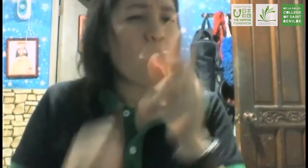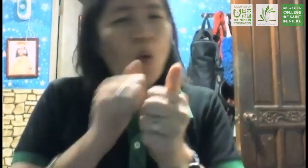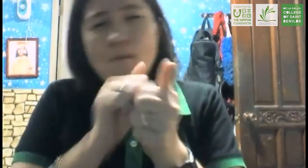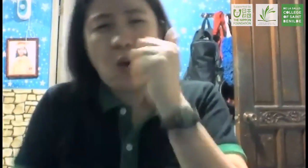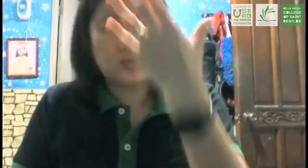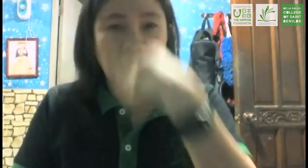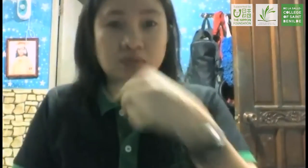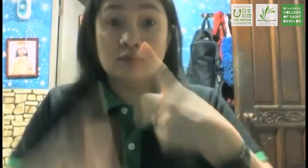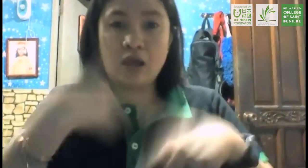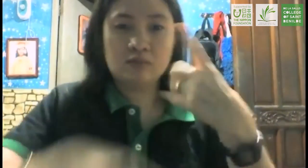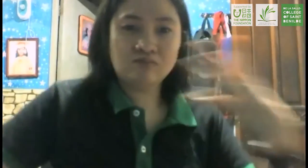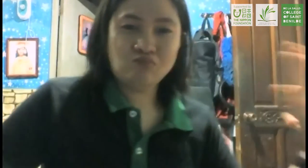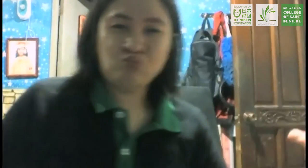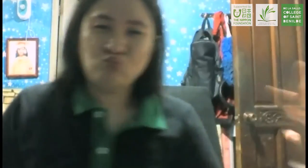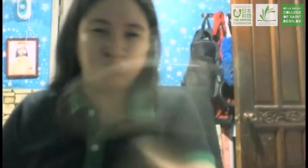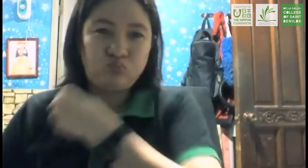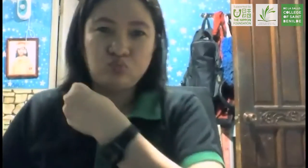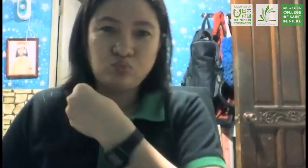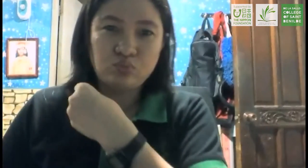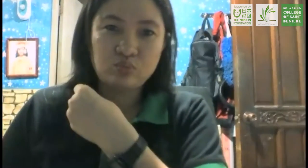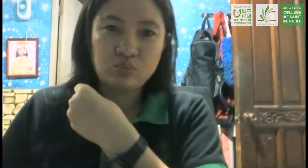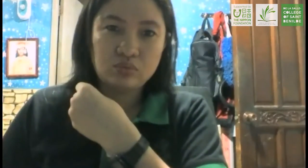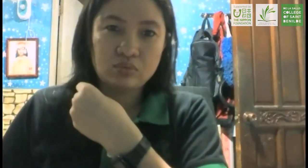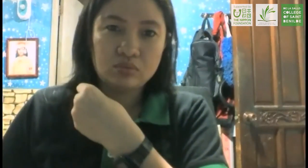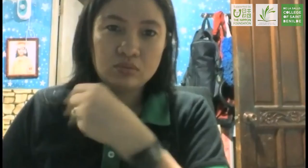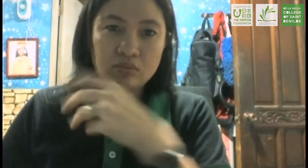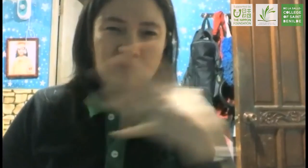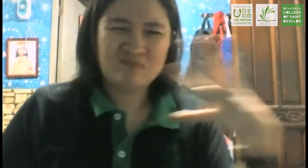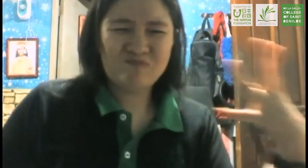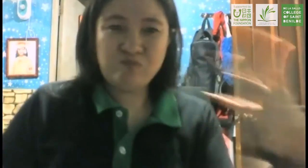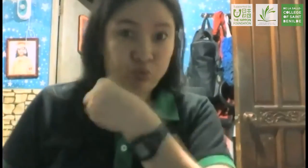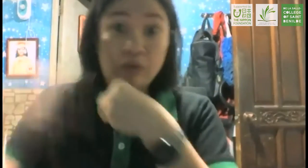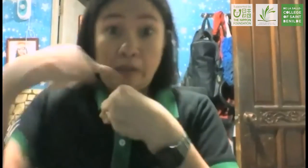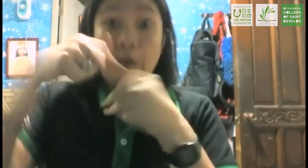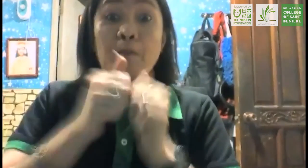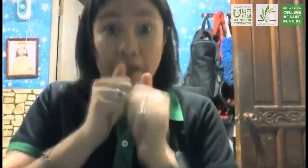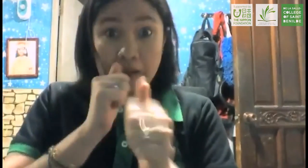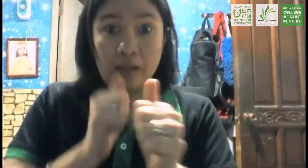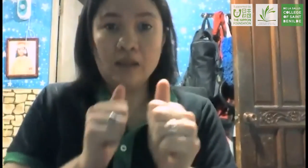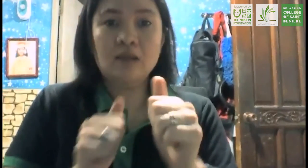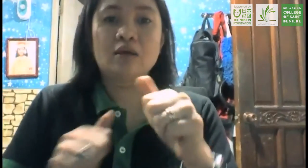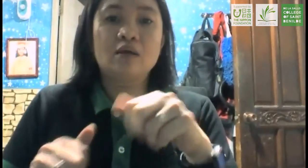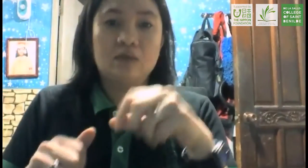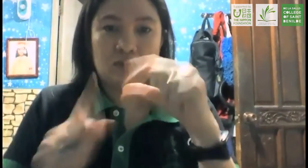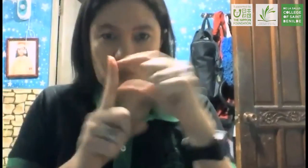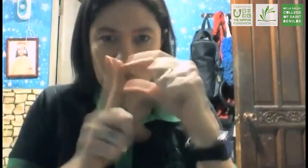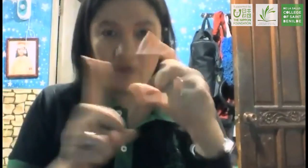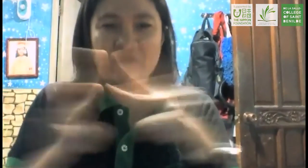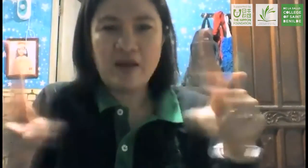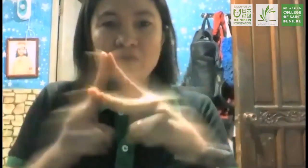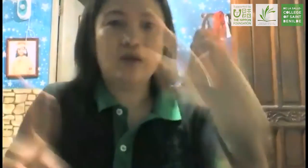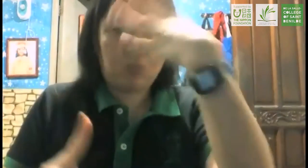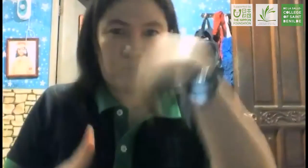very, very beautiful is this, or most beautiful. So it all depends on how you sign it. Like this is really,